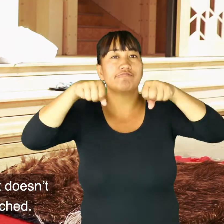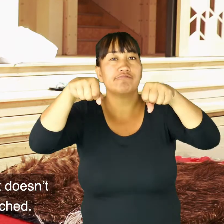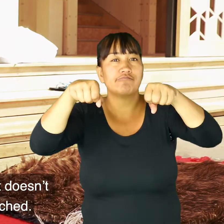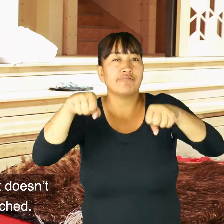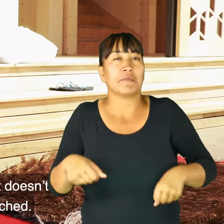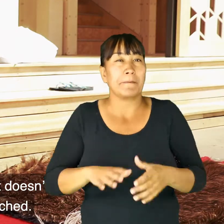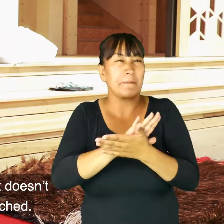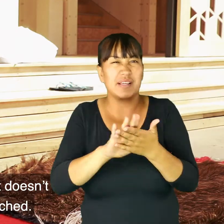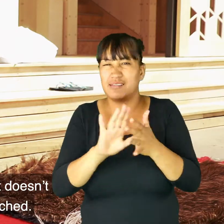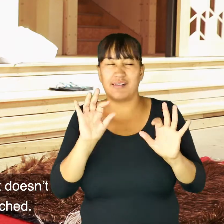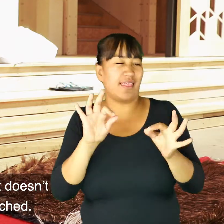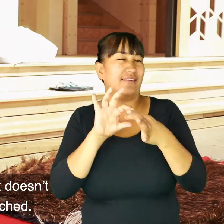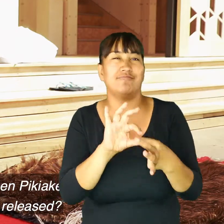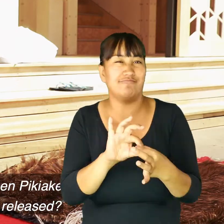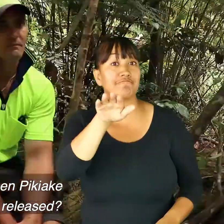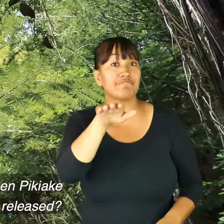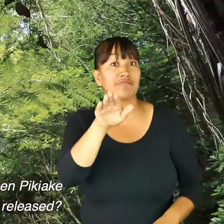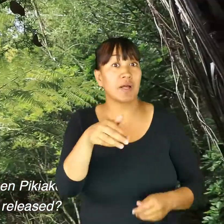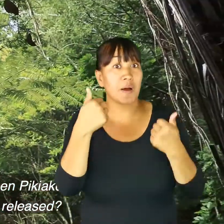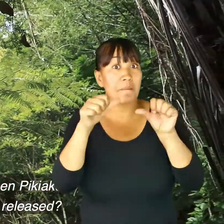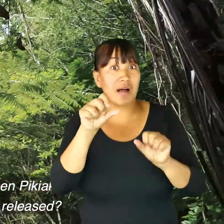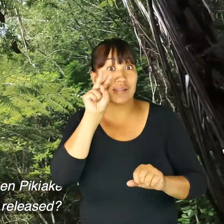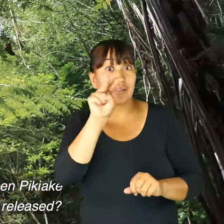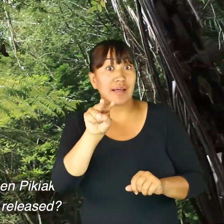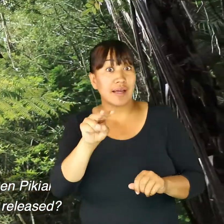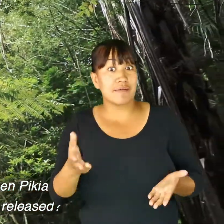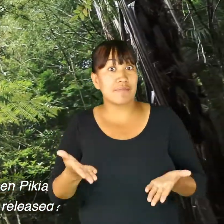so, you're not so attached.